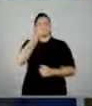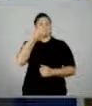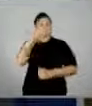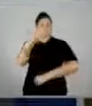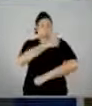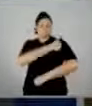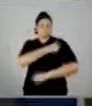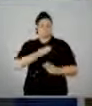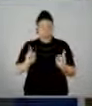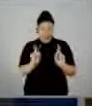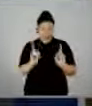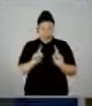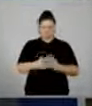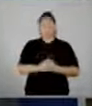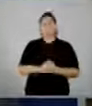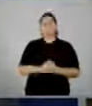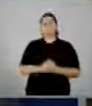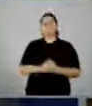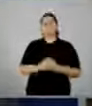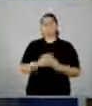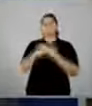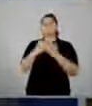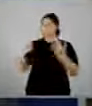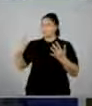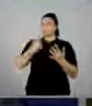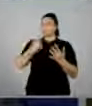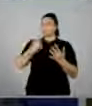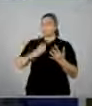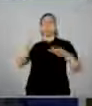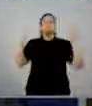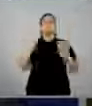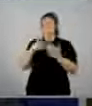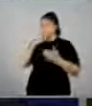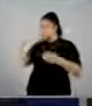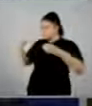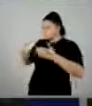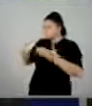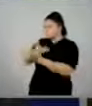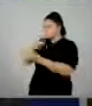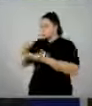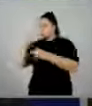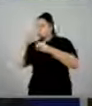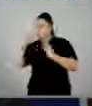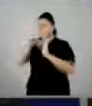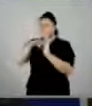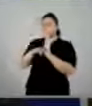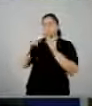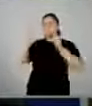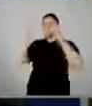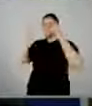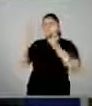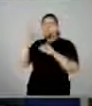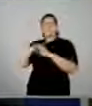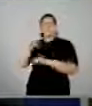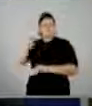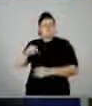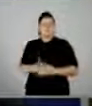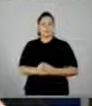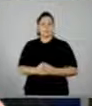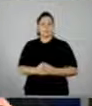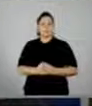has occupied the minds of regulators worldwide. Because we're wanting to identify whether there are